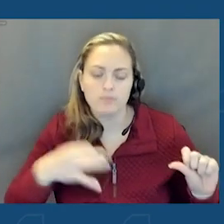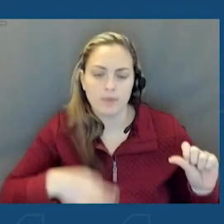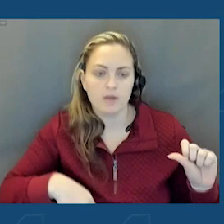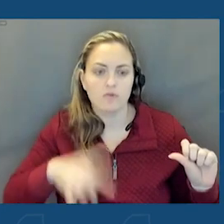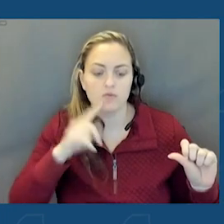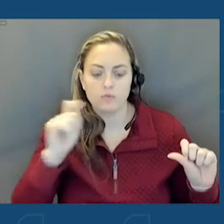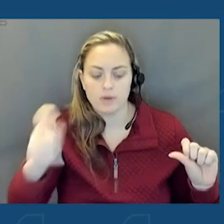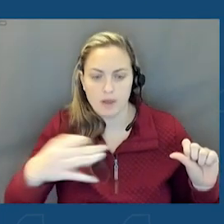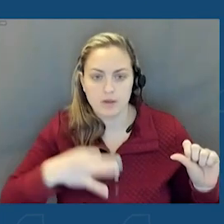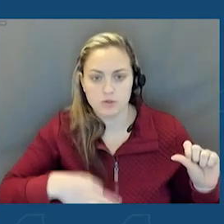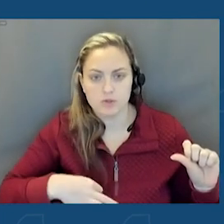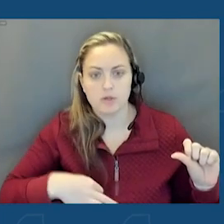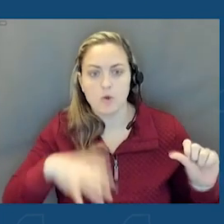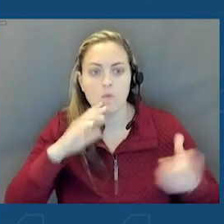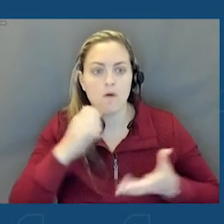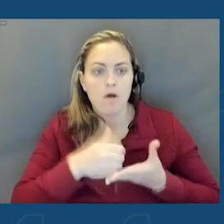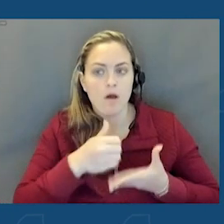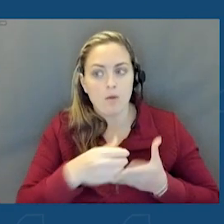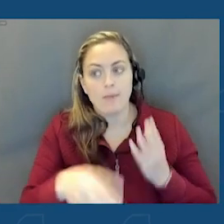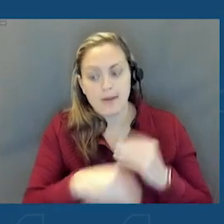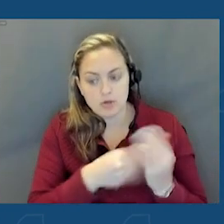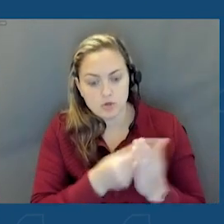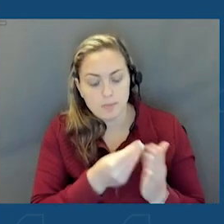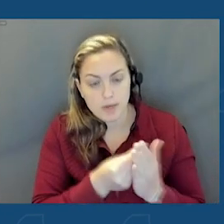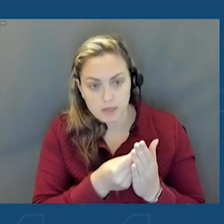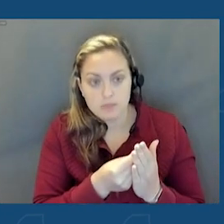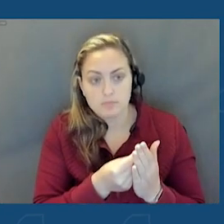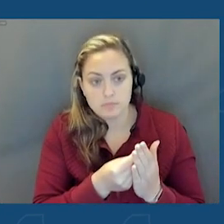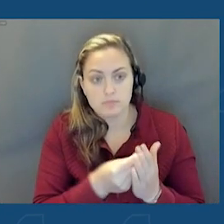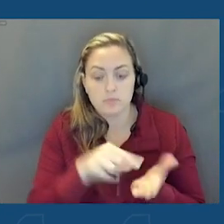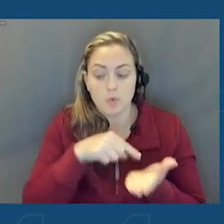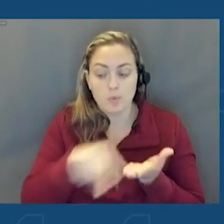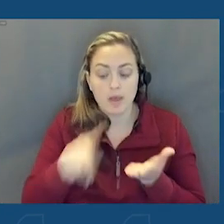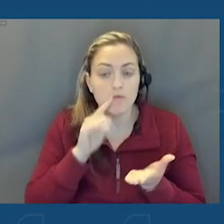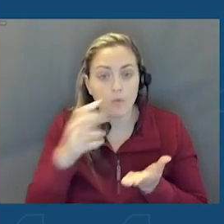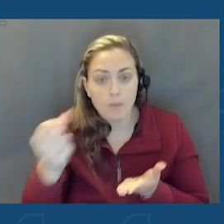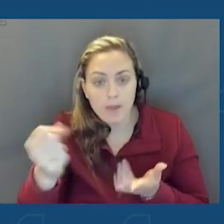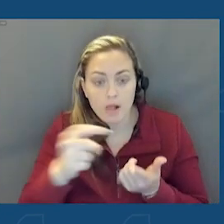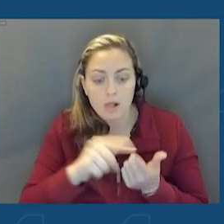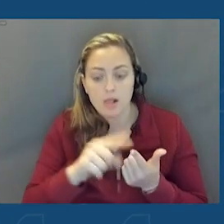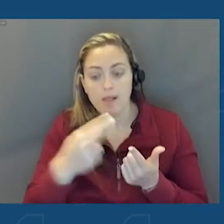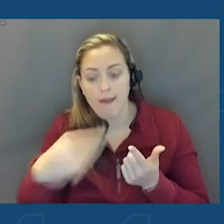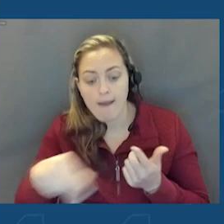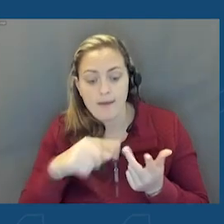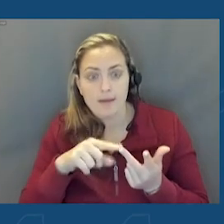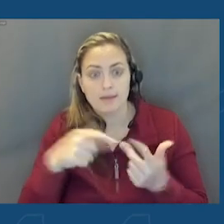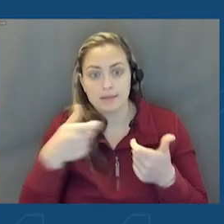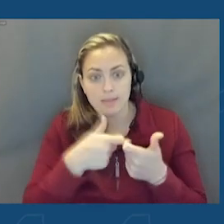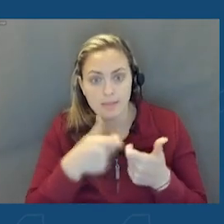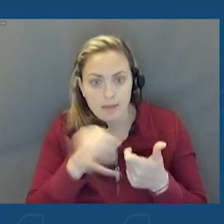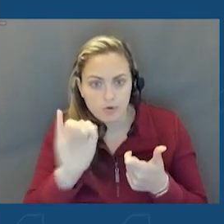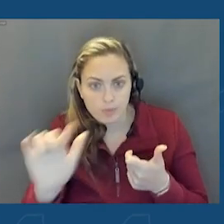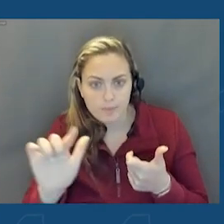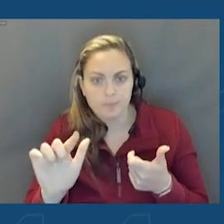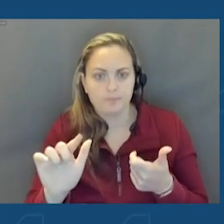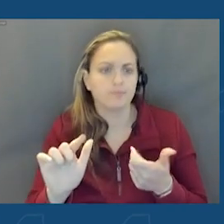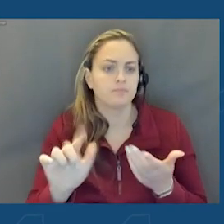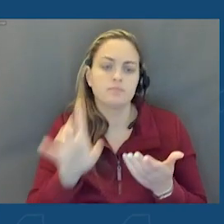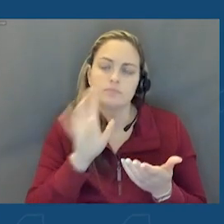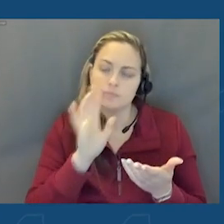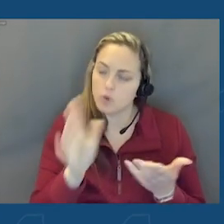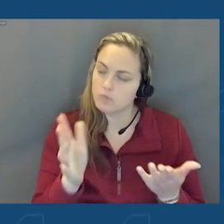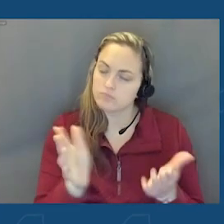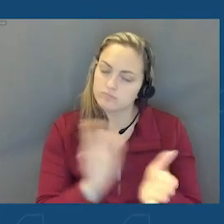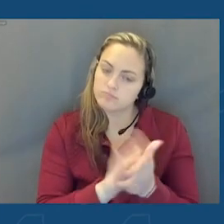tax credit that will help give them extra money in their pockets to pay for the milk and pay for the eggs and pay for the electric bill. So let's give that a round